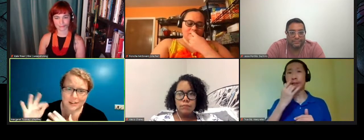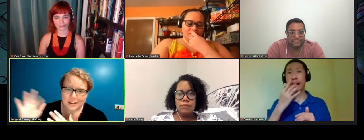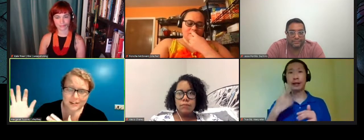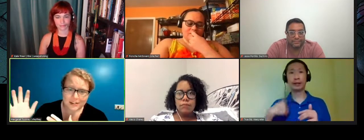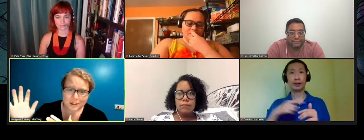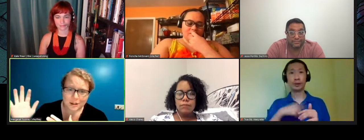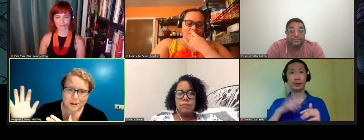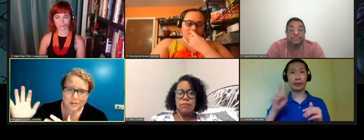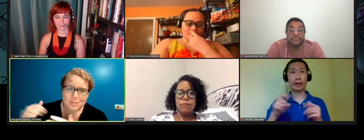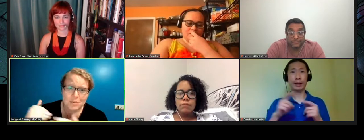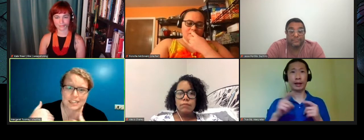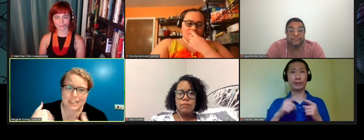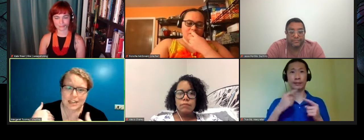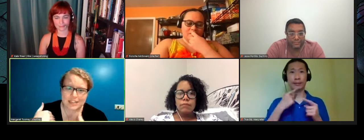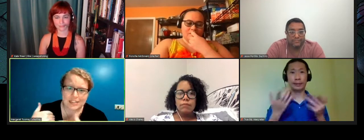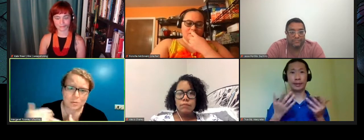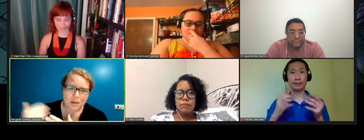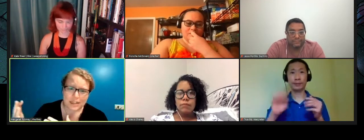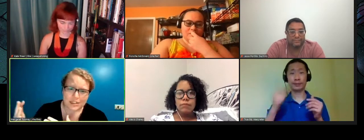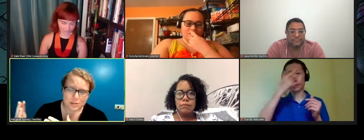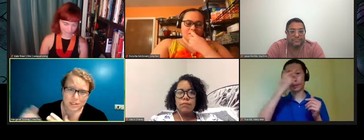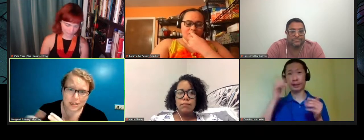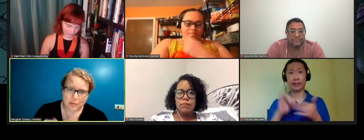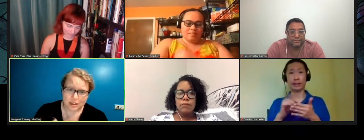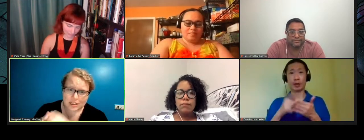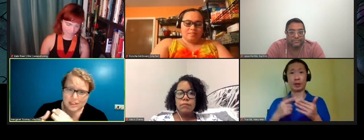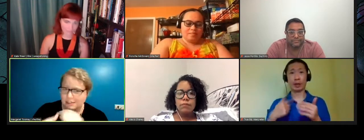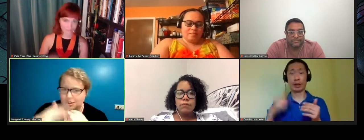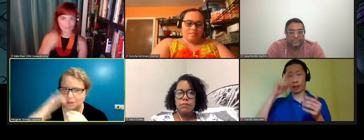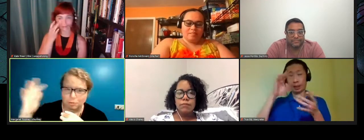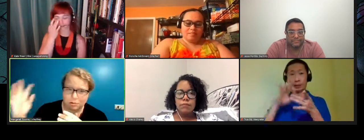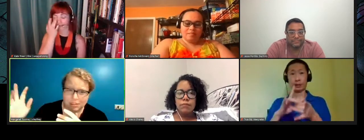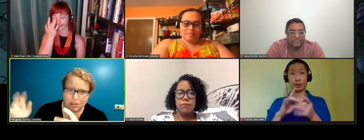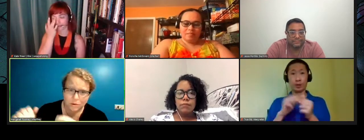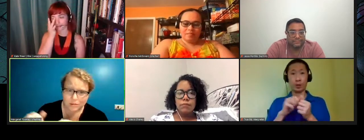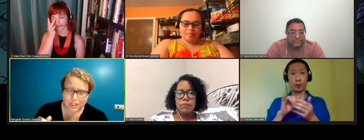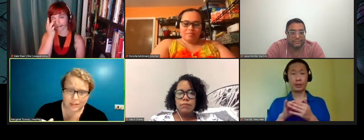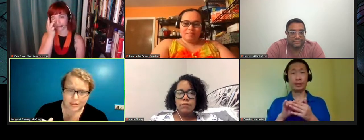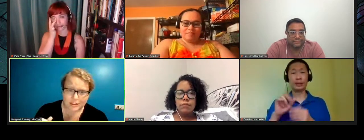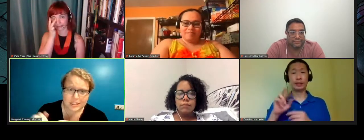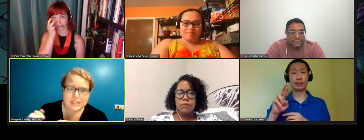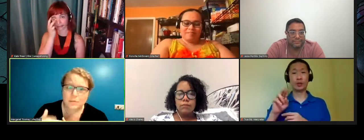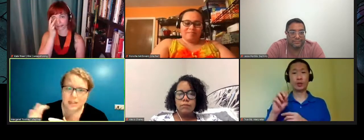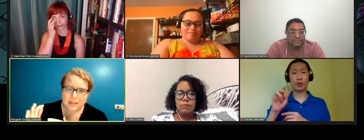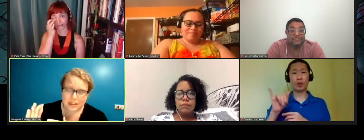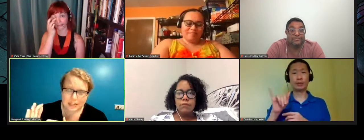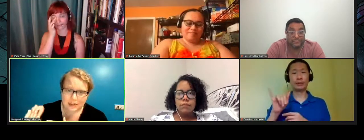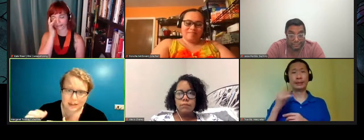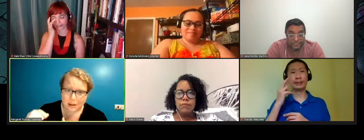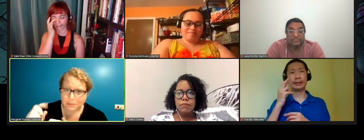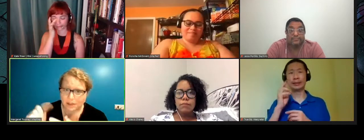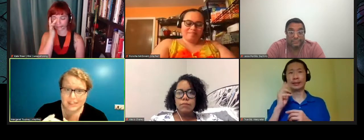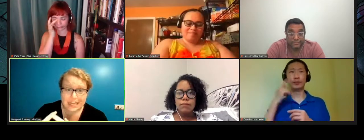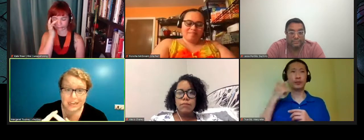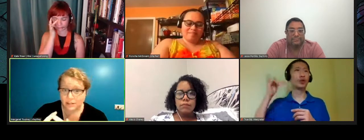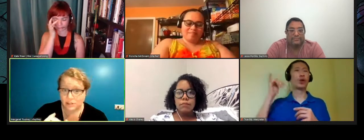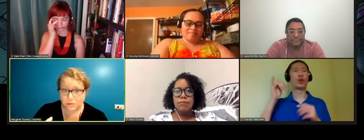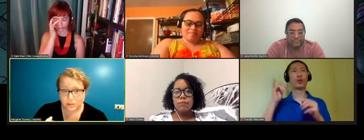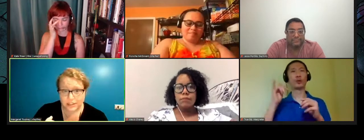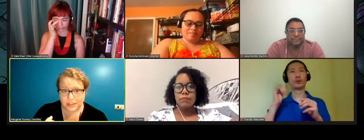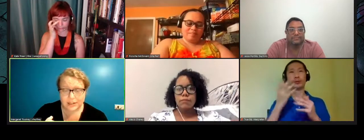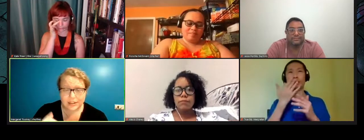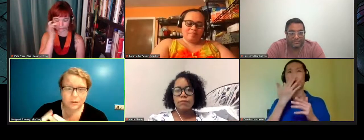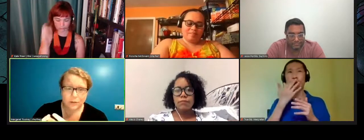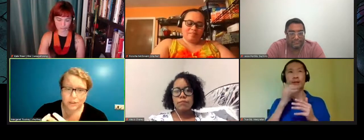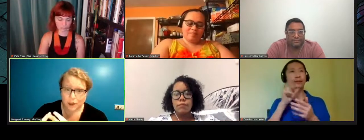like, you know, just because this is what I associate with this, you know, rosy gold color, doesn't mean that that applies in the